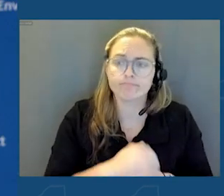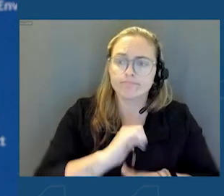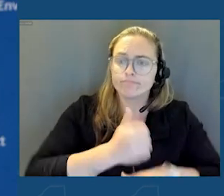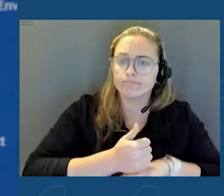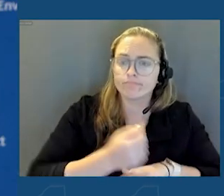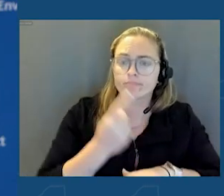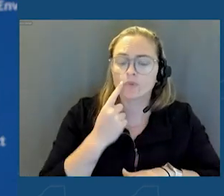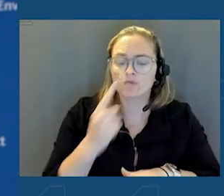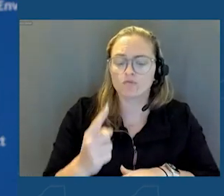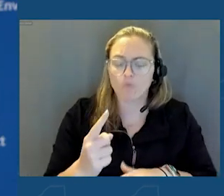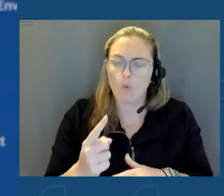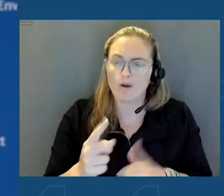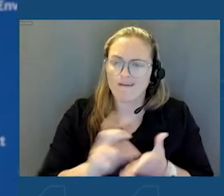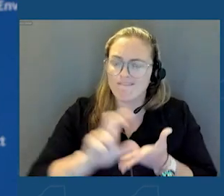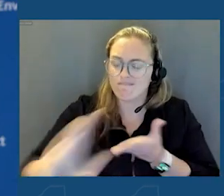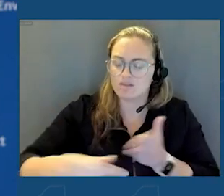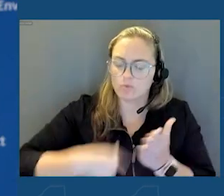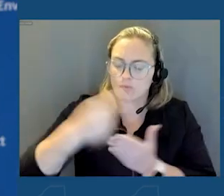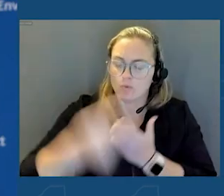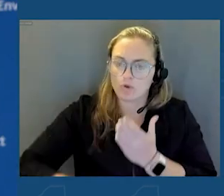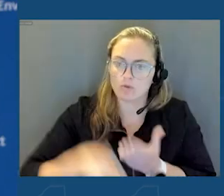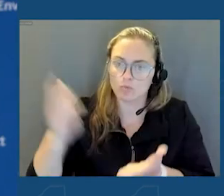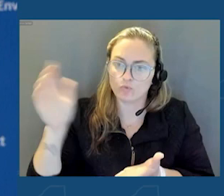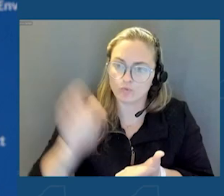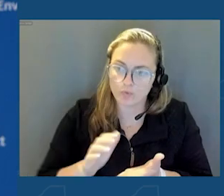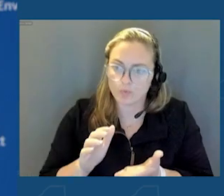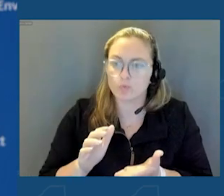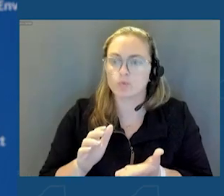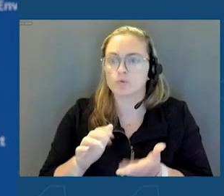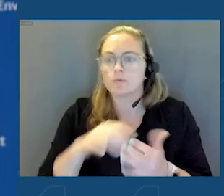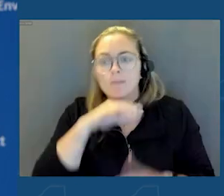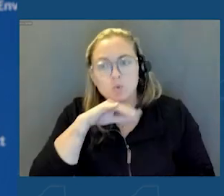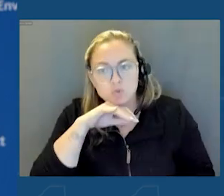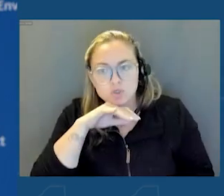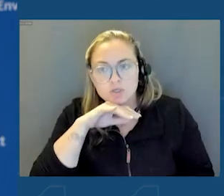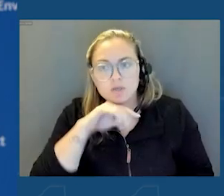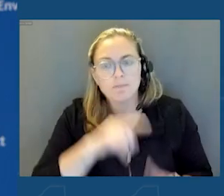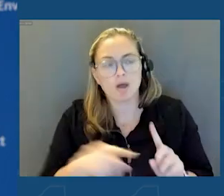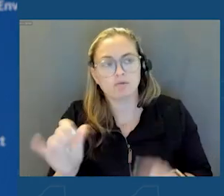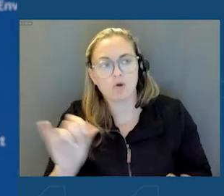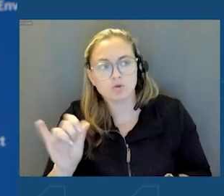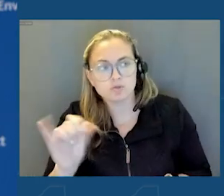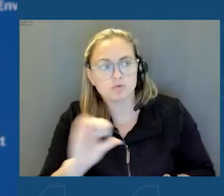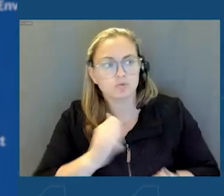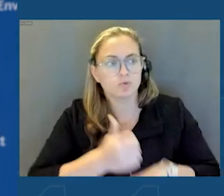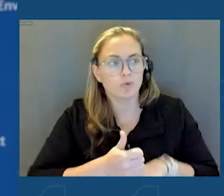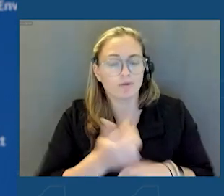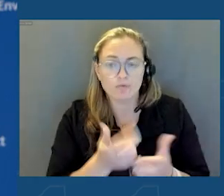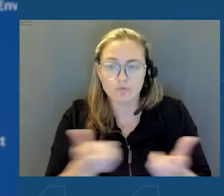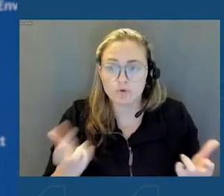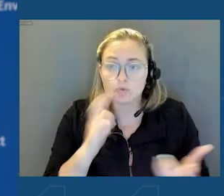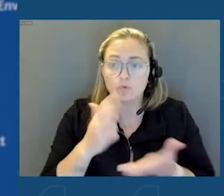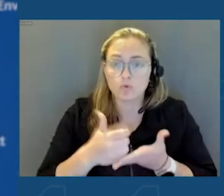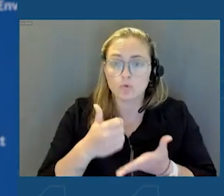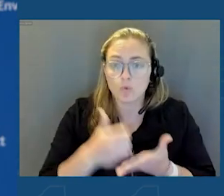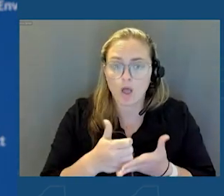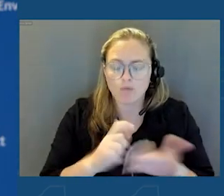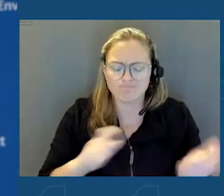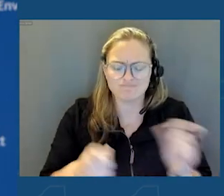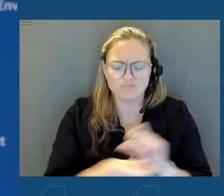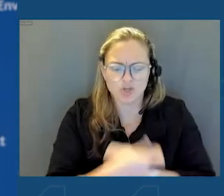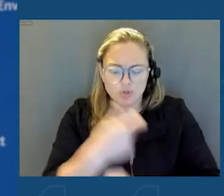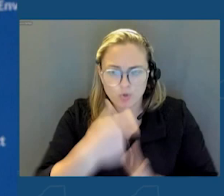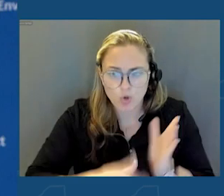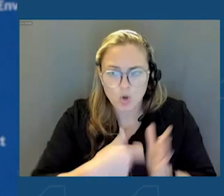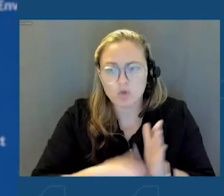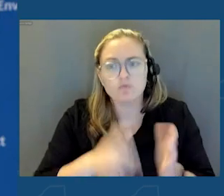invest program that'll reduce the pollution, but also create the resource to help offset the costs for the